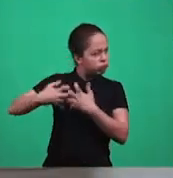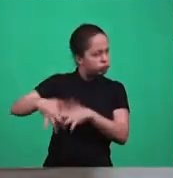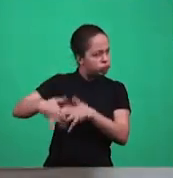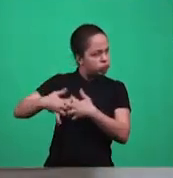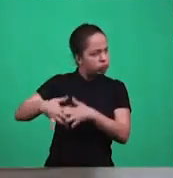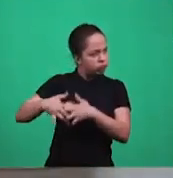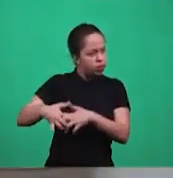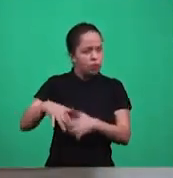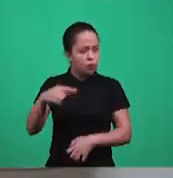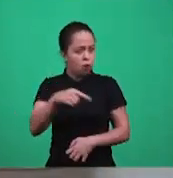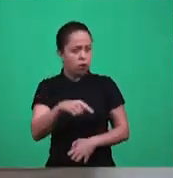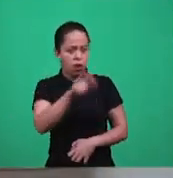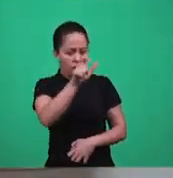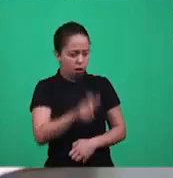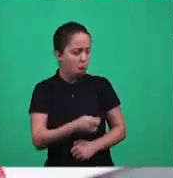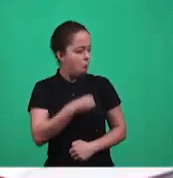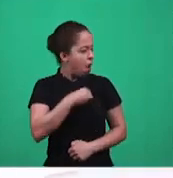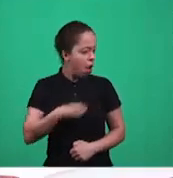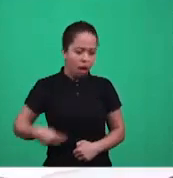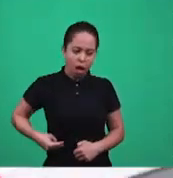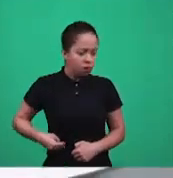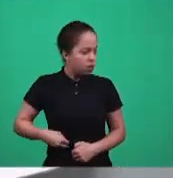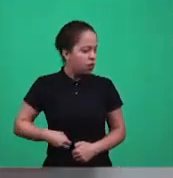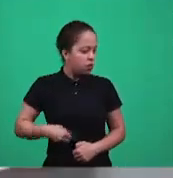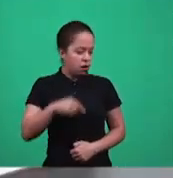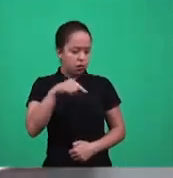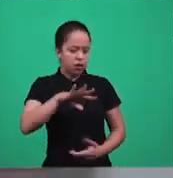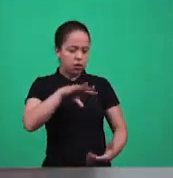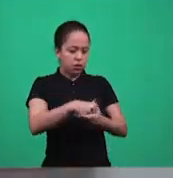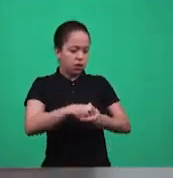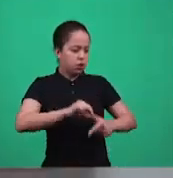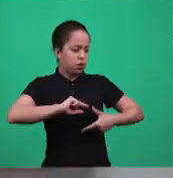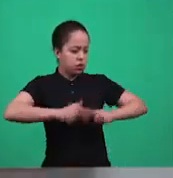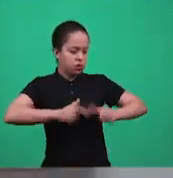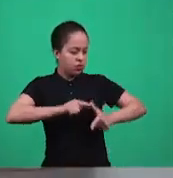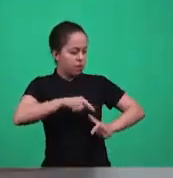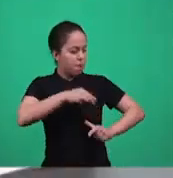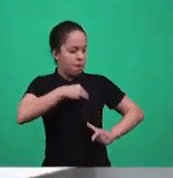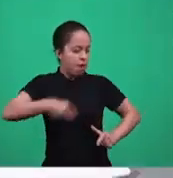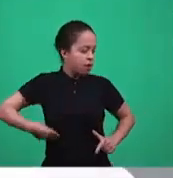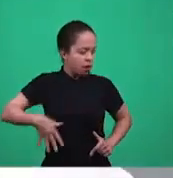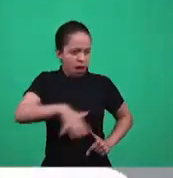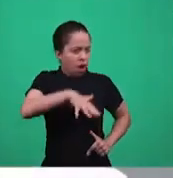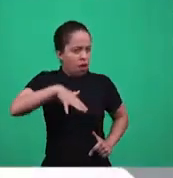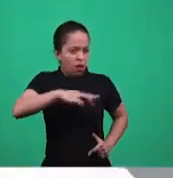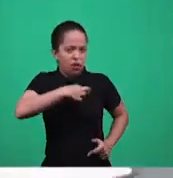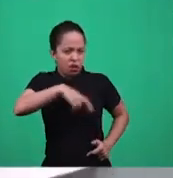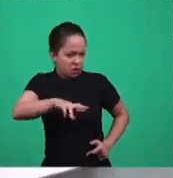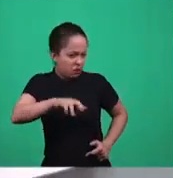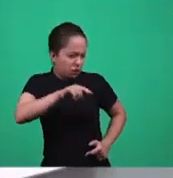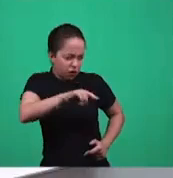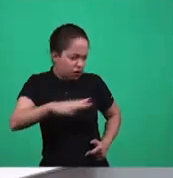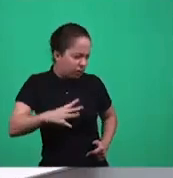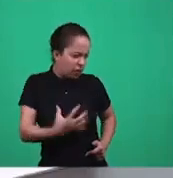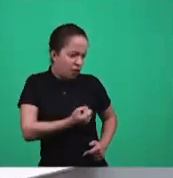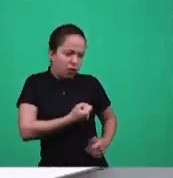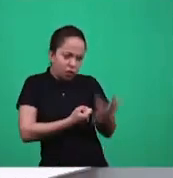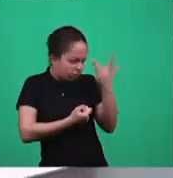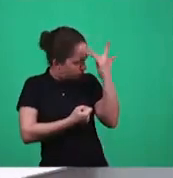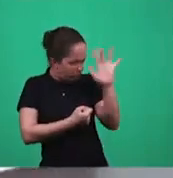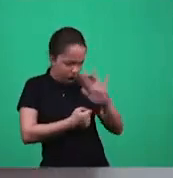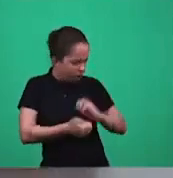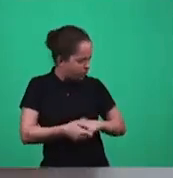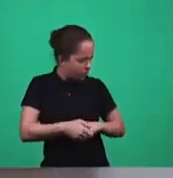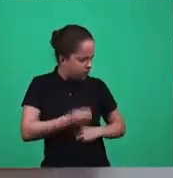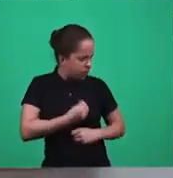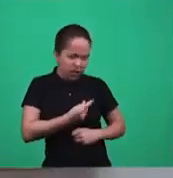You're thinking like a master. You are a master in Israel, a master in religion. And you do not know this?